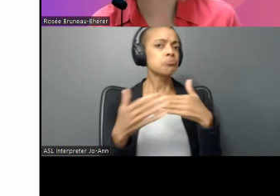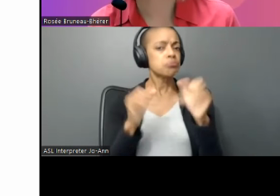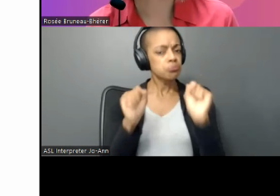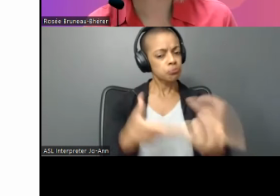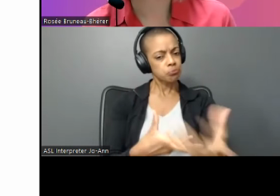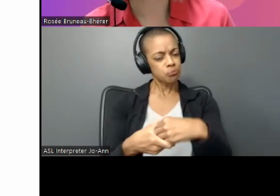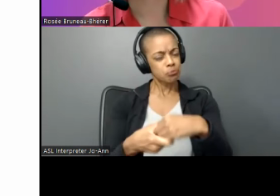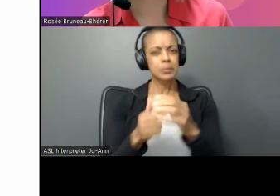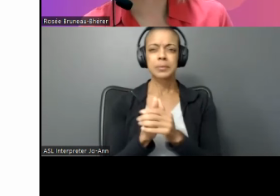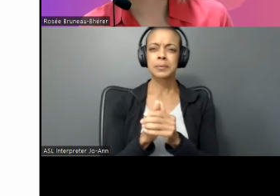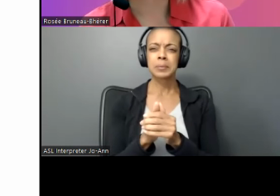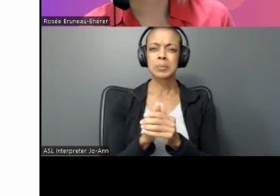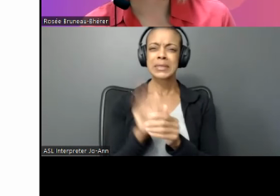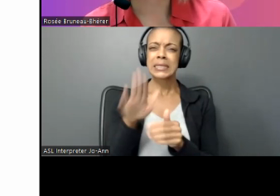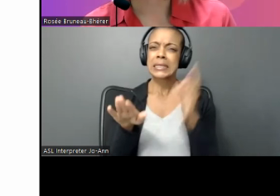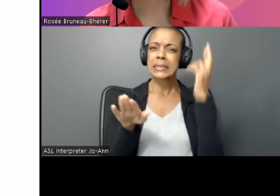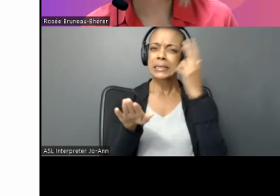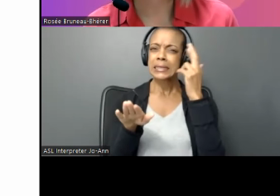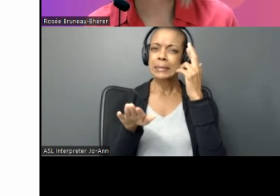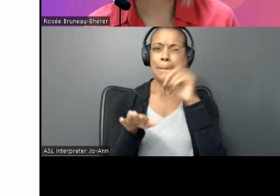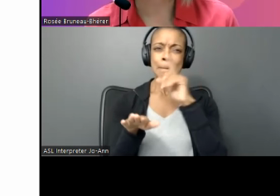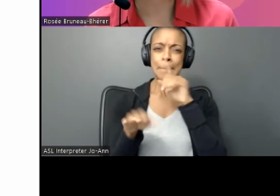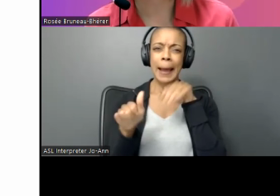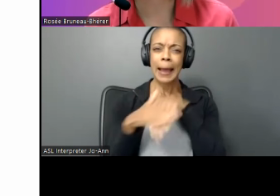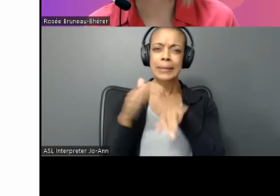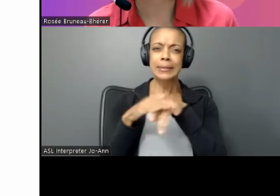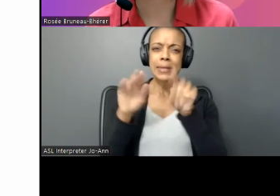access to the slides,